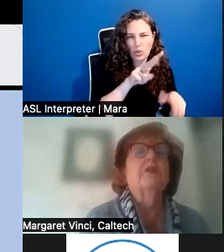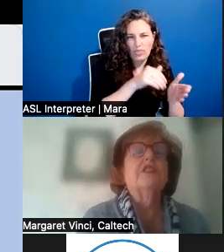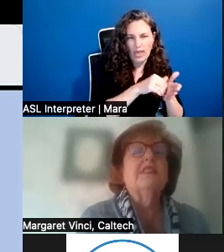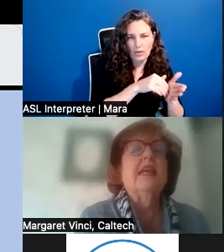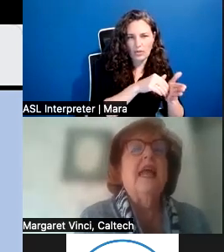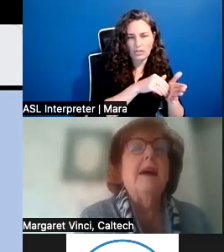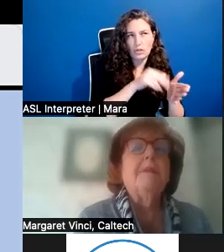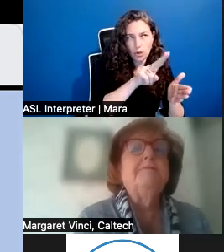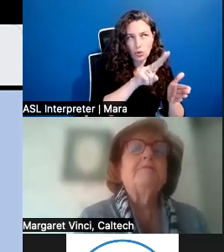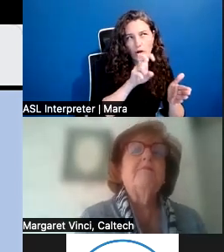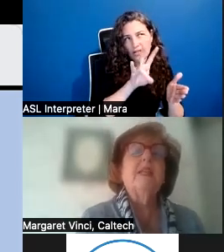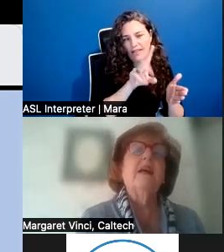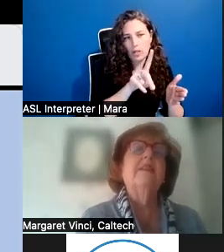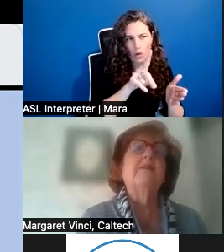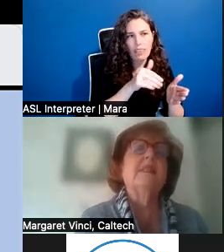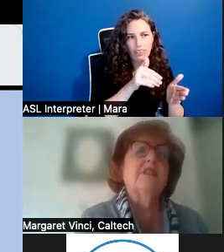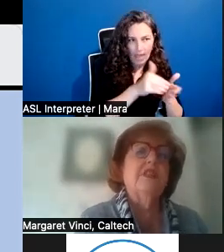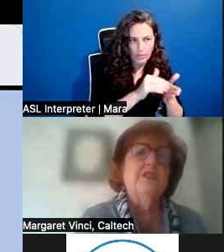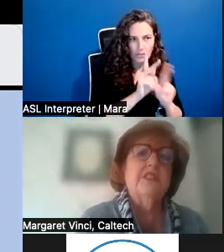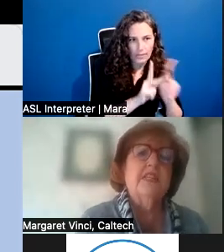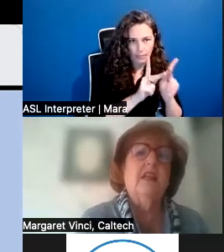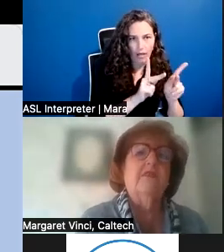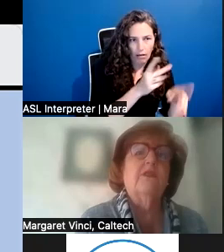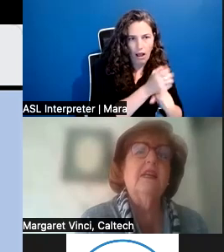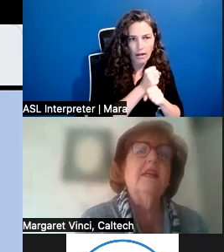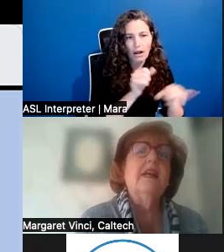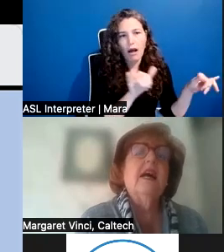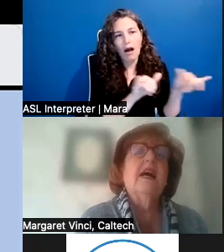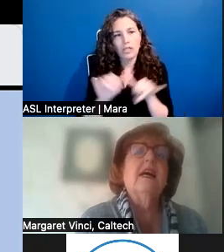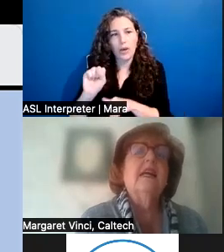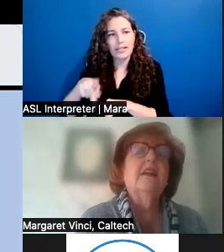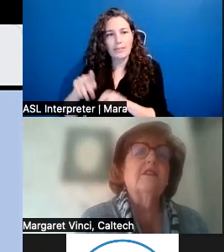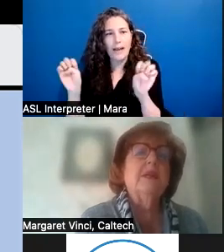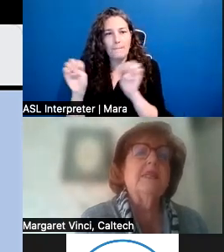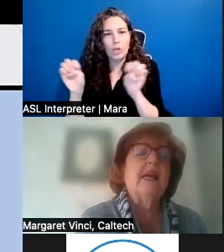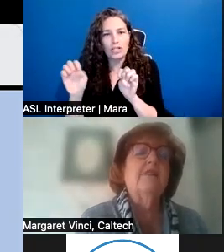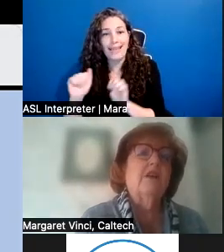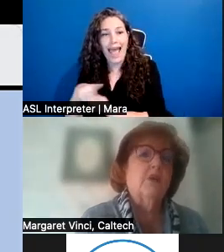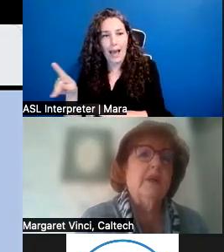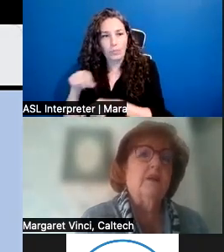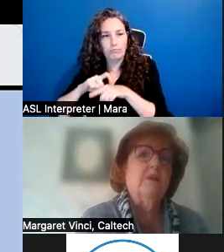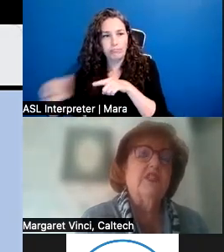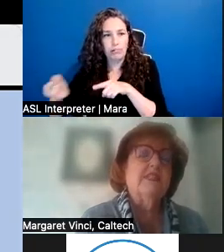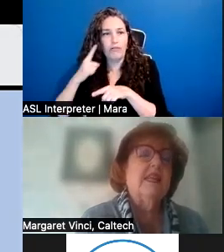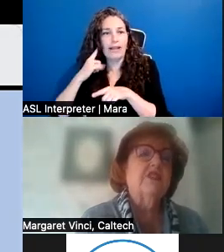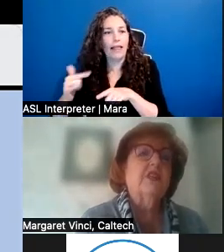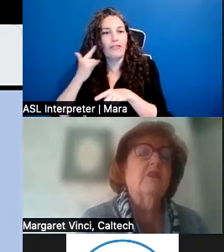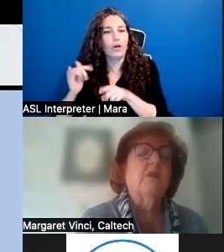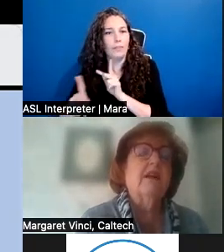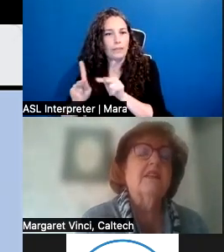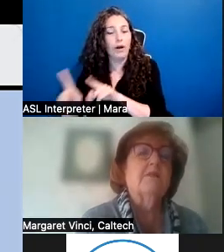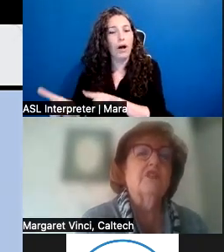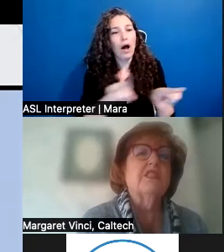SD Emergency app. That was sent to users in California. And it also went out on our WIA, which is the